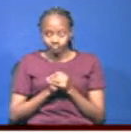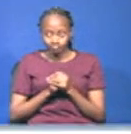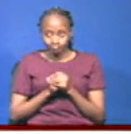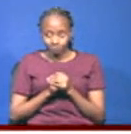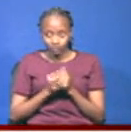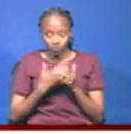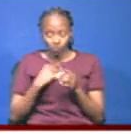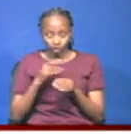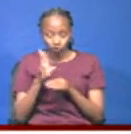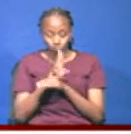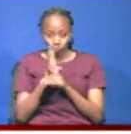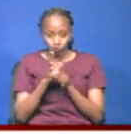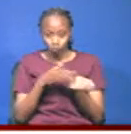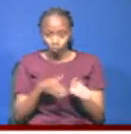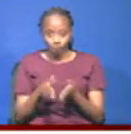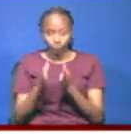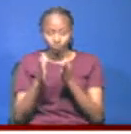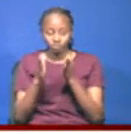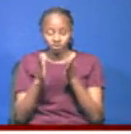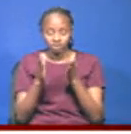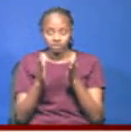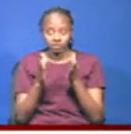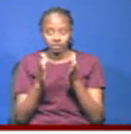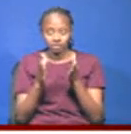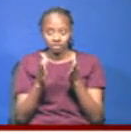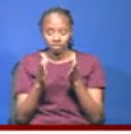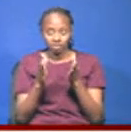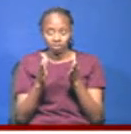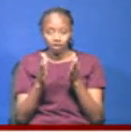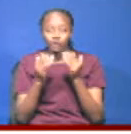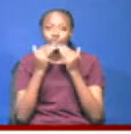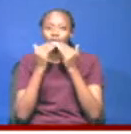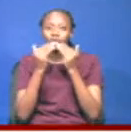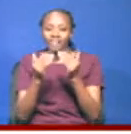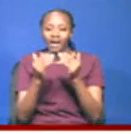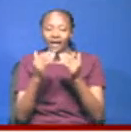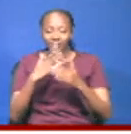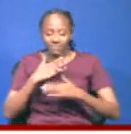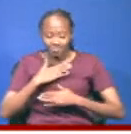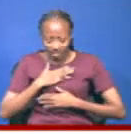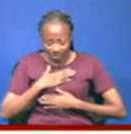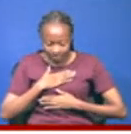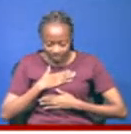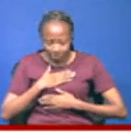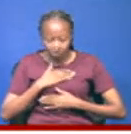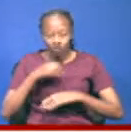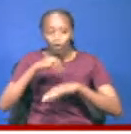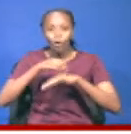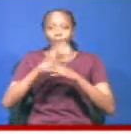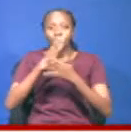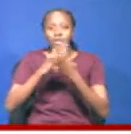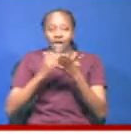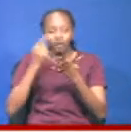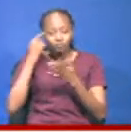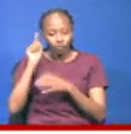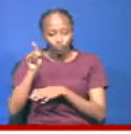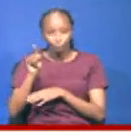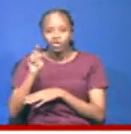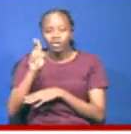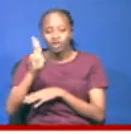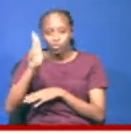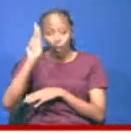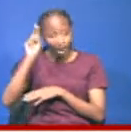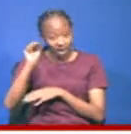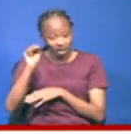I would like to use this opportunity to thank His Excellency on behalf of the whole UN family, not only WHO,